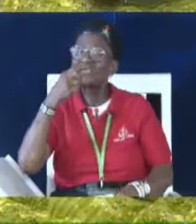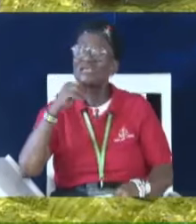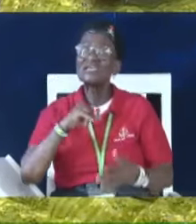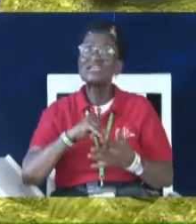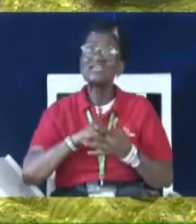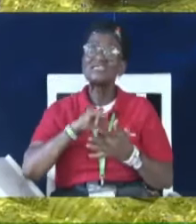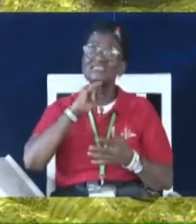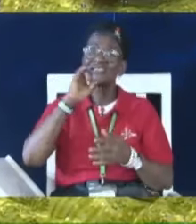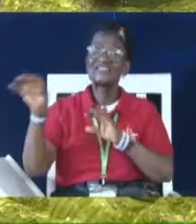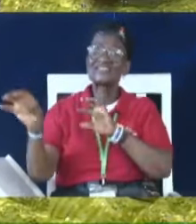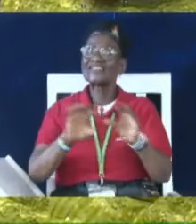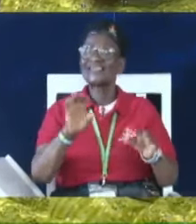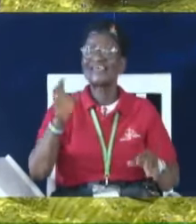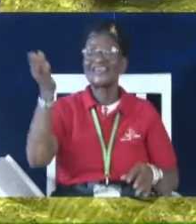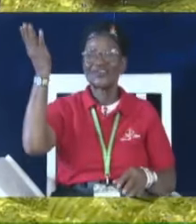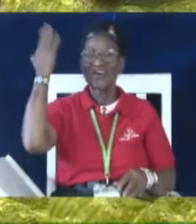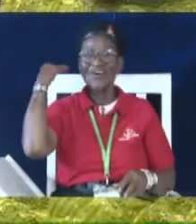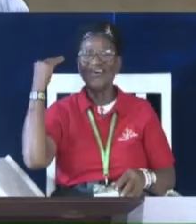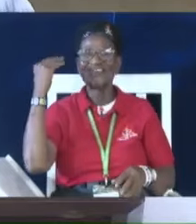done.